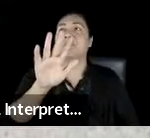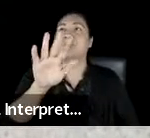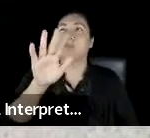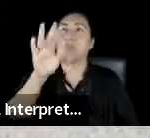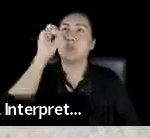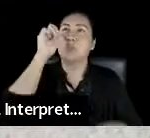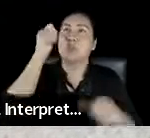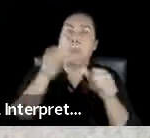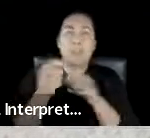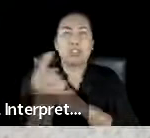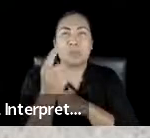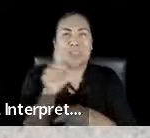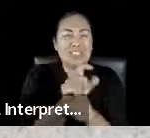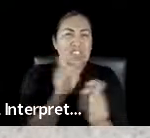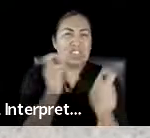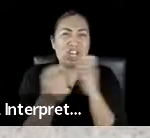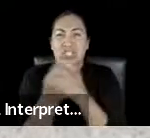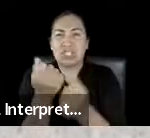that changes everything.